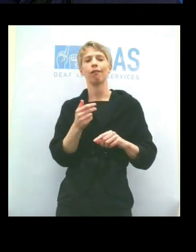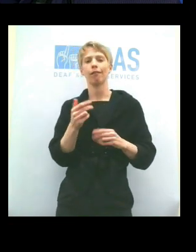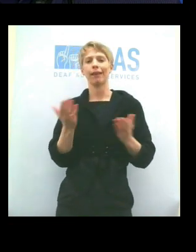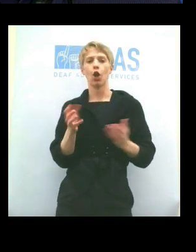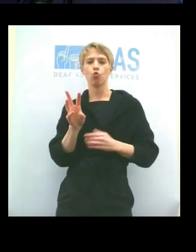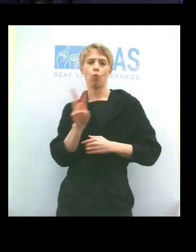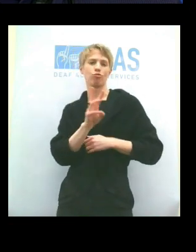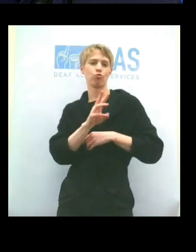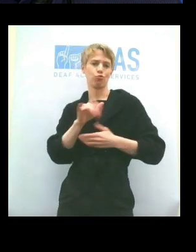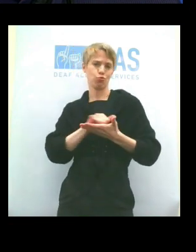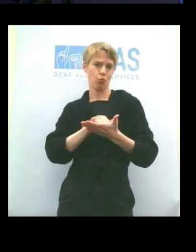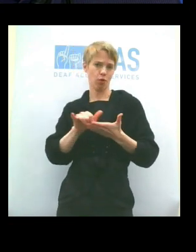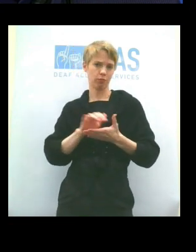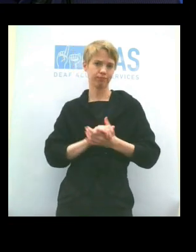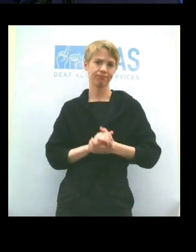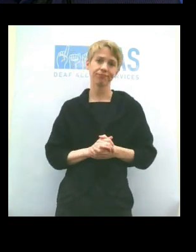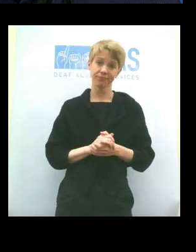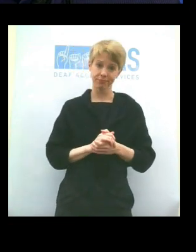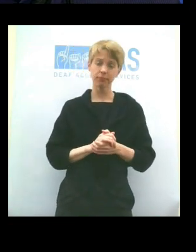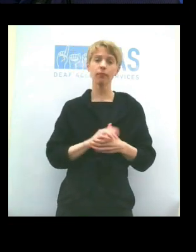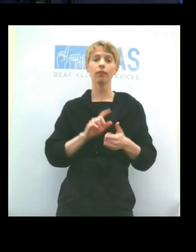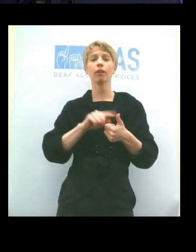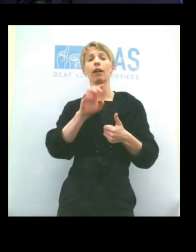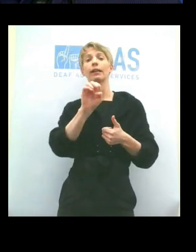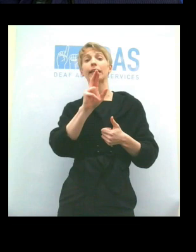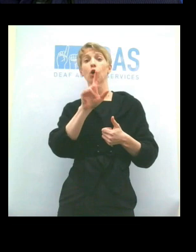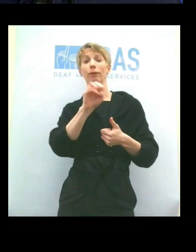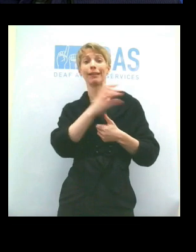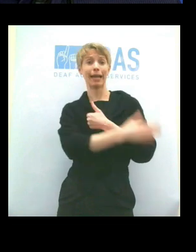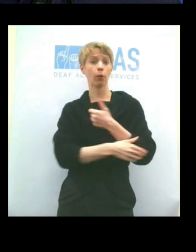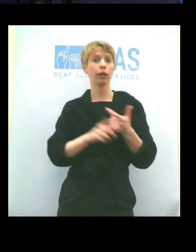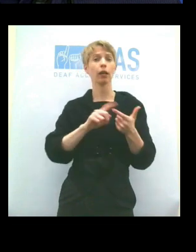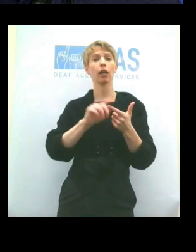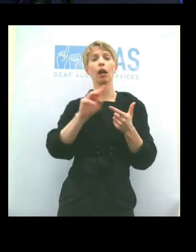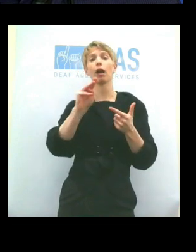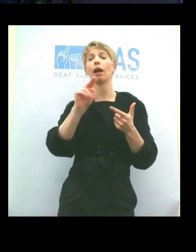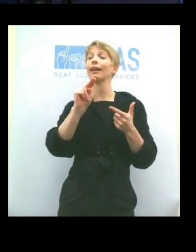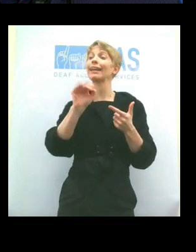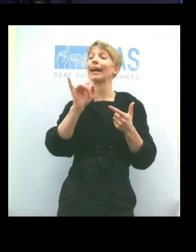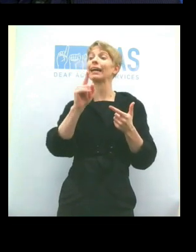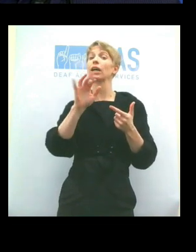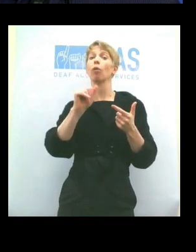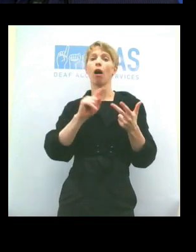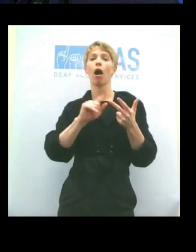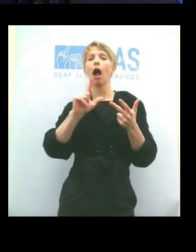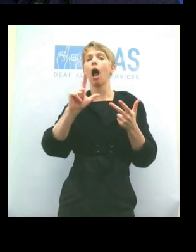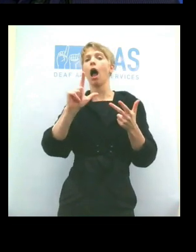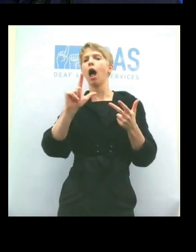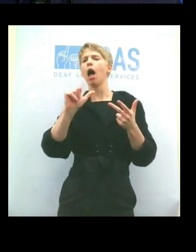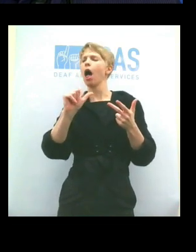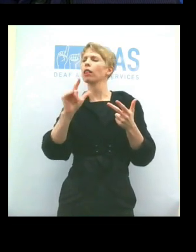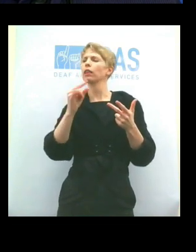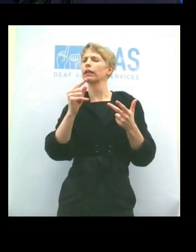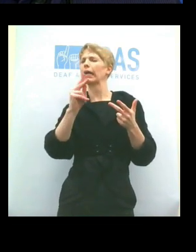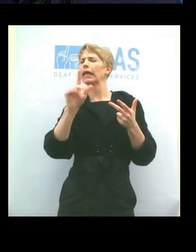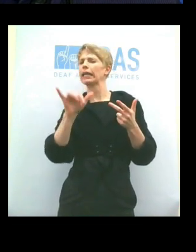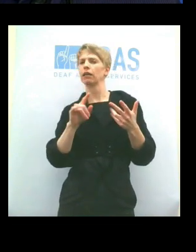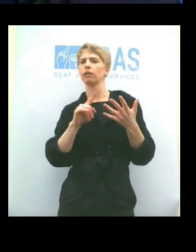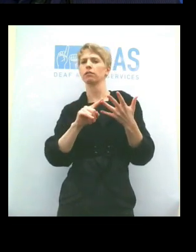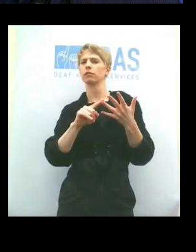reopening, is Erie County, Niagara County, Allegheny County, Chautauqua County, and Cattaraugus County. There